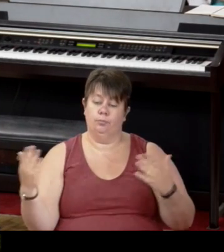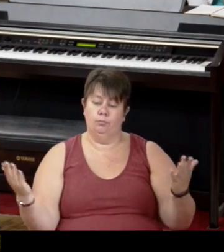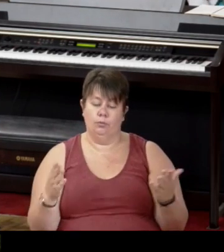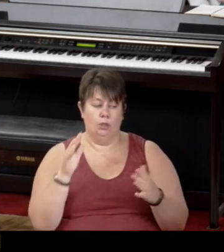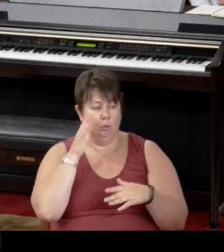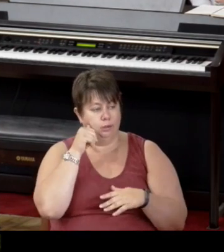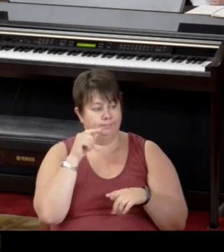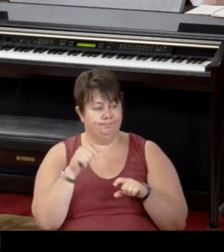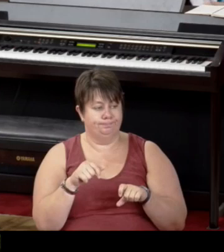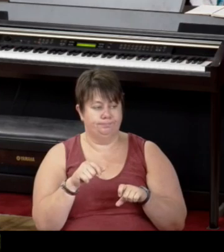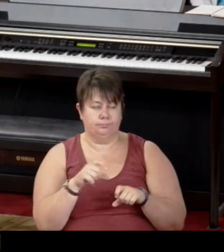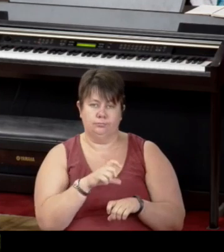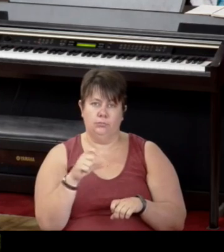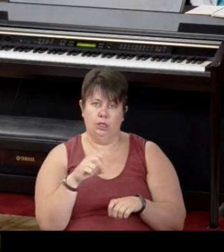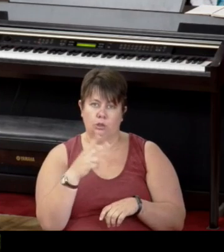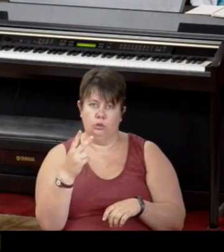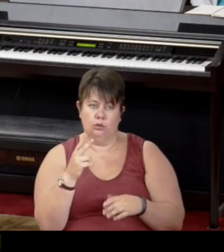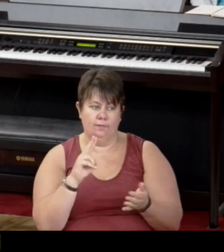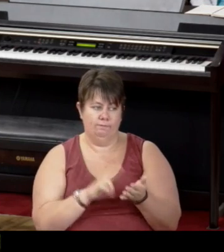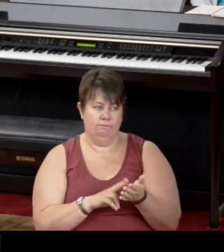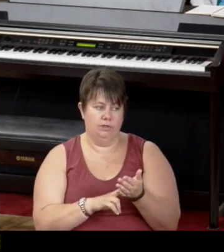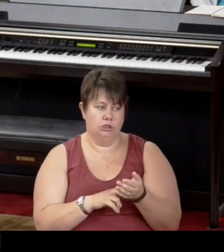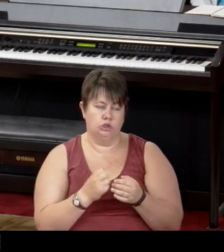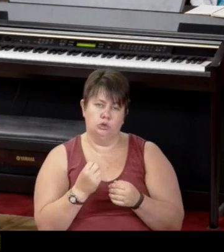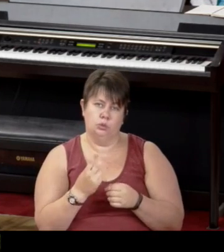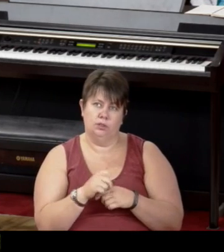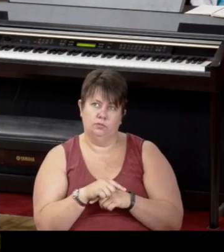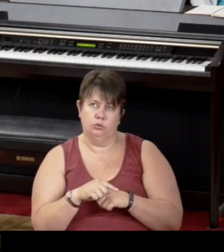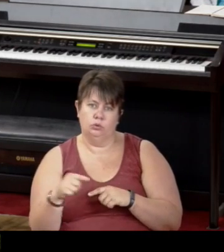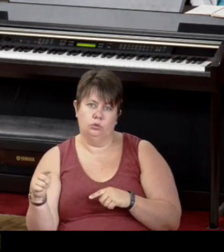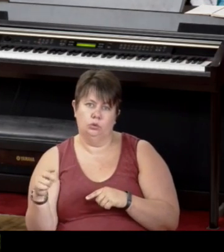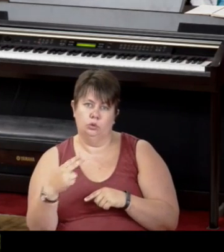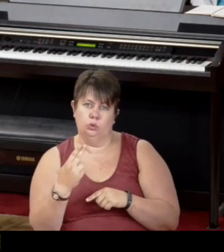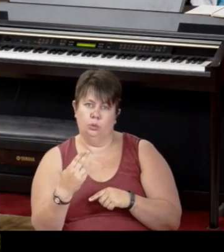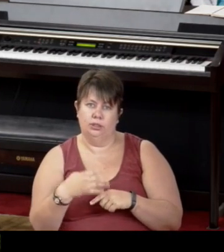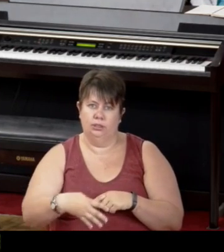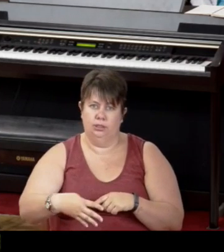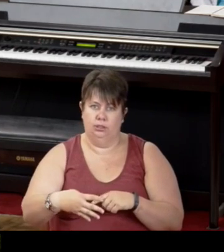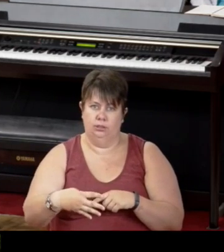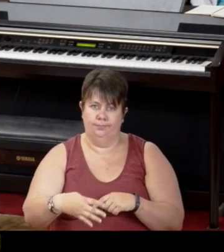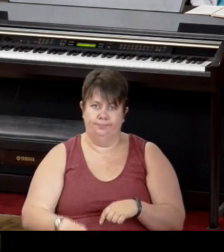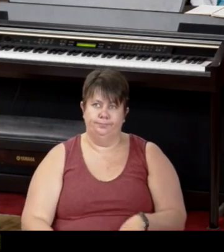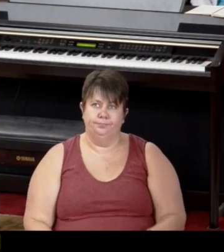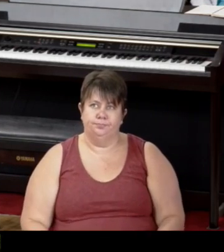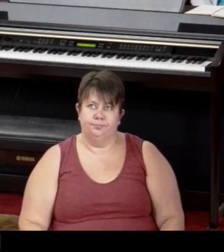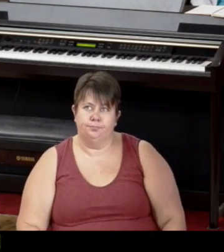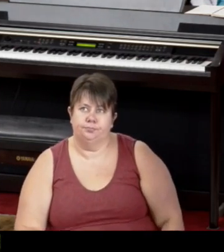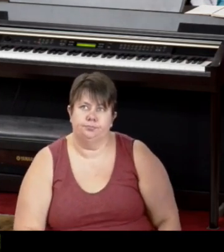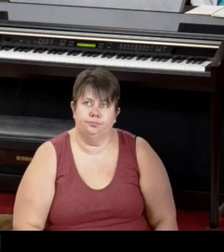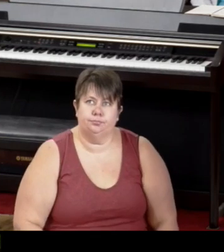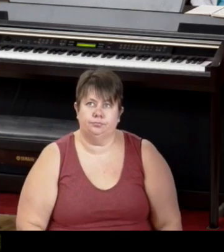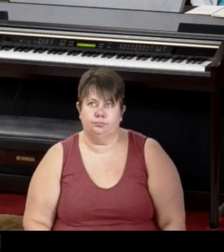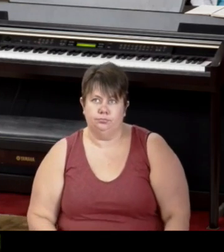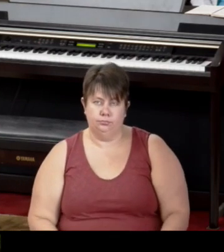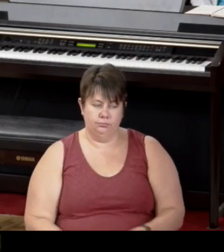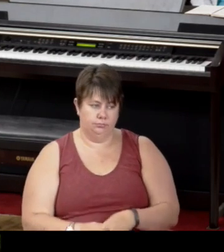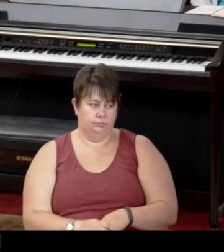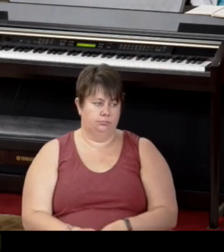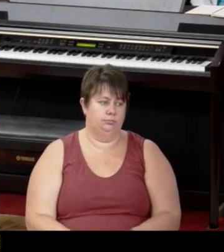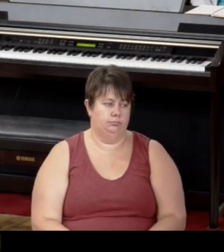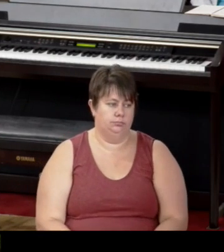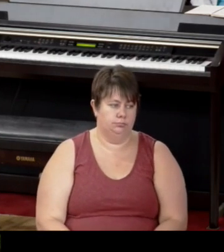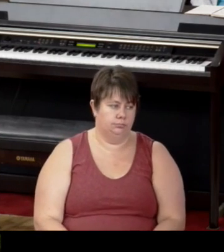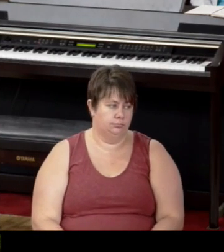to 17, the letter to the church at Pergamum, and then verses 18 through to the end of the chapter to the church